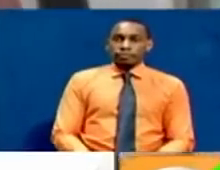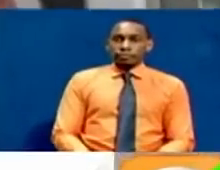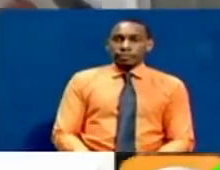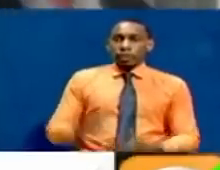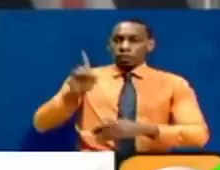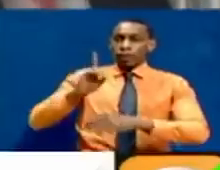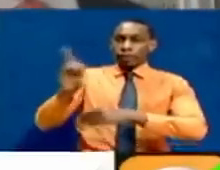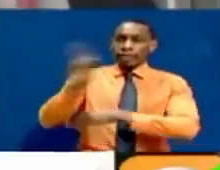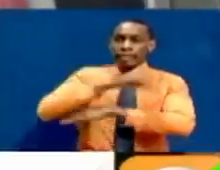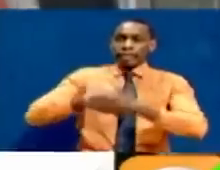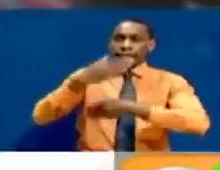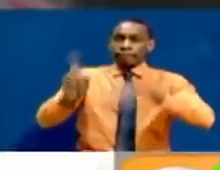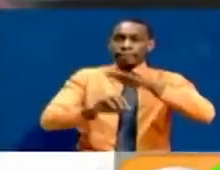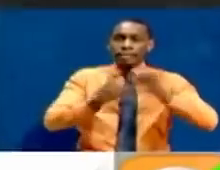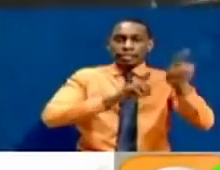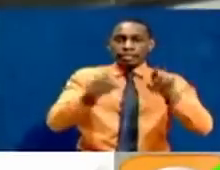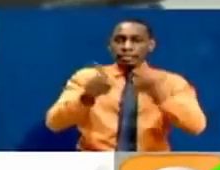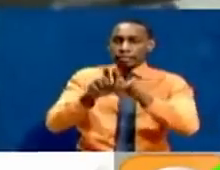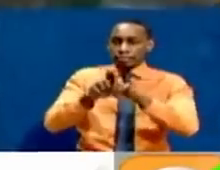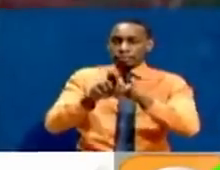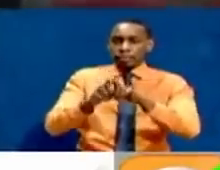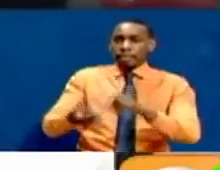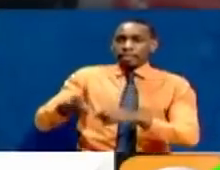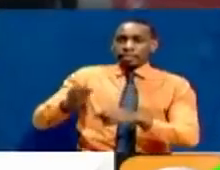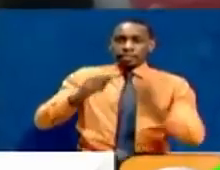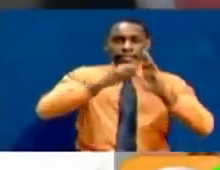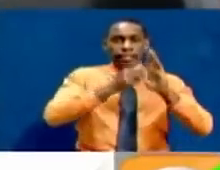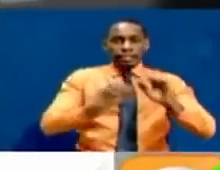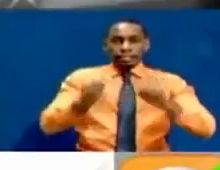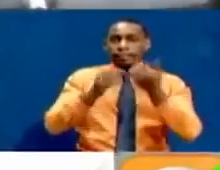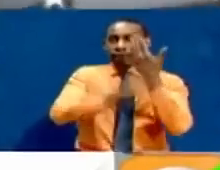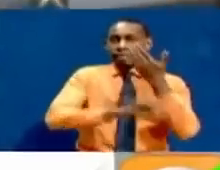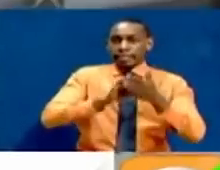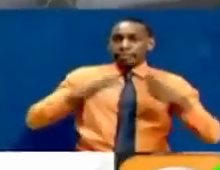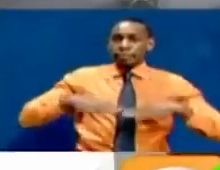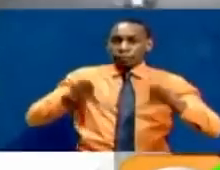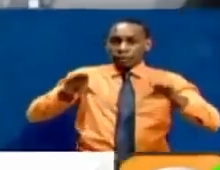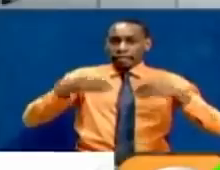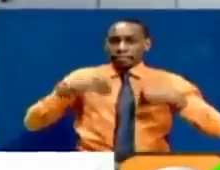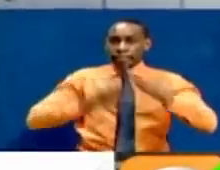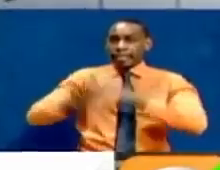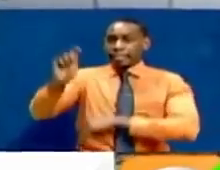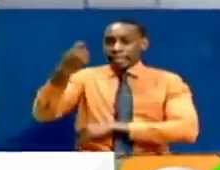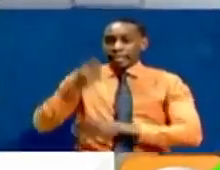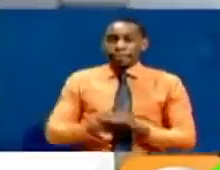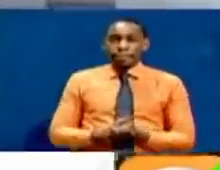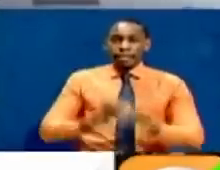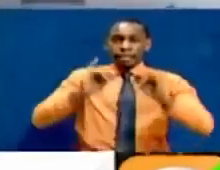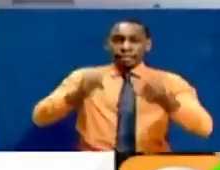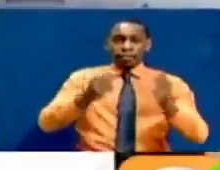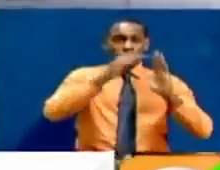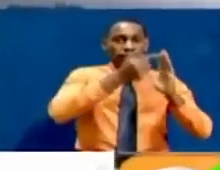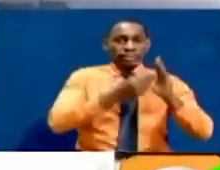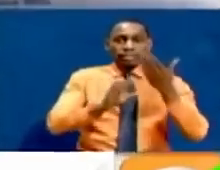This comes a day after the Ministry of Transport also expanded its list of safe countries whose passengers will be admitted into the country. The newly